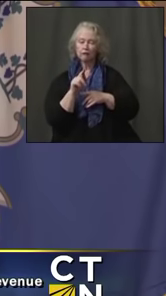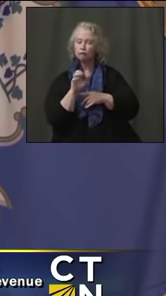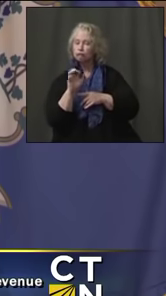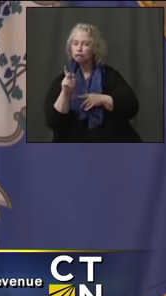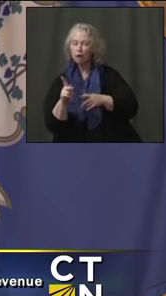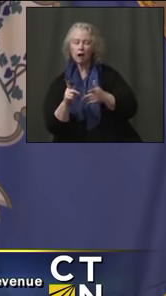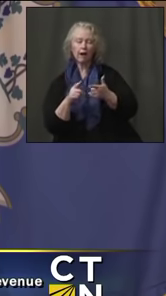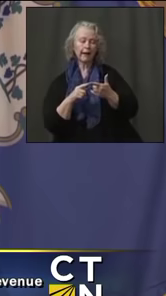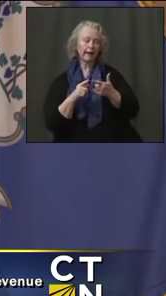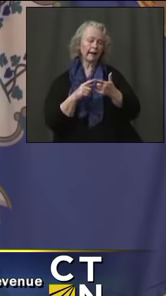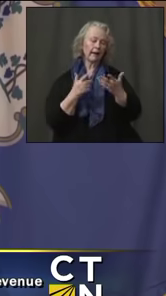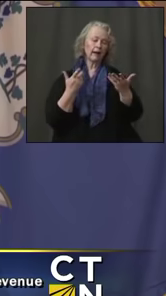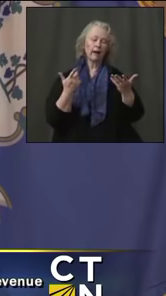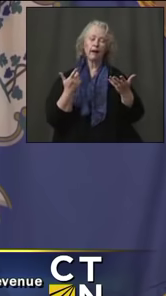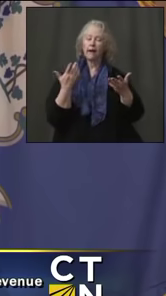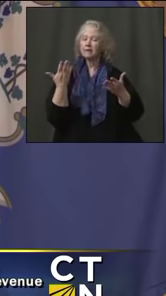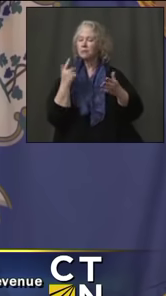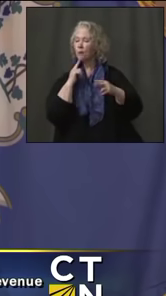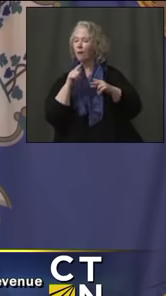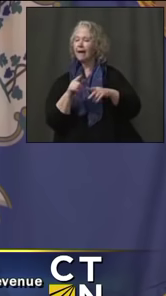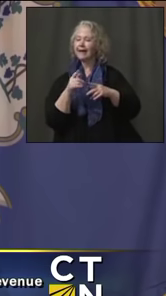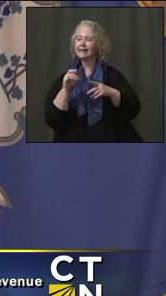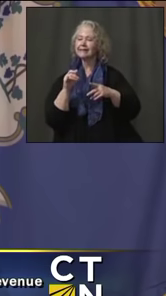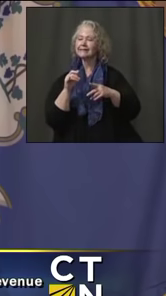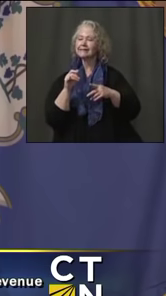and given the low price of gasoline,